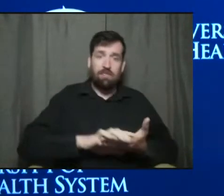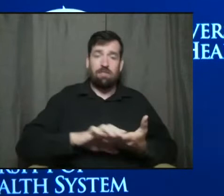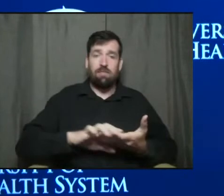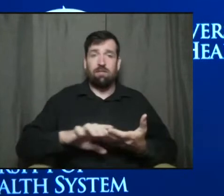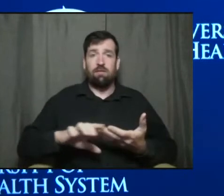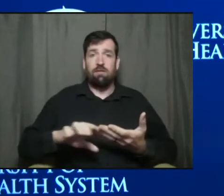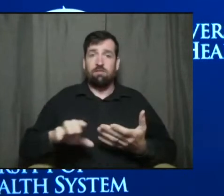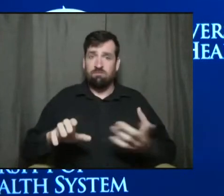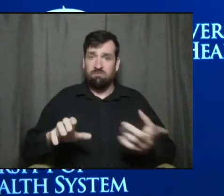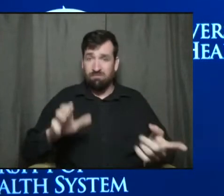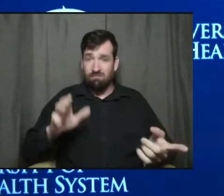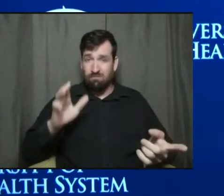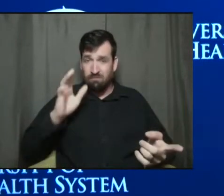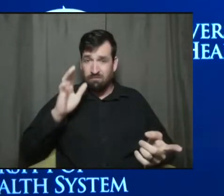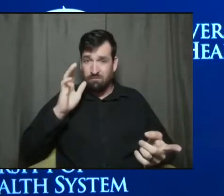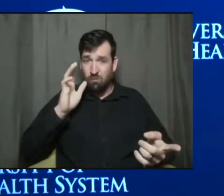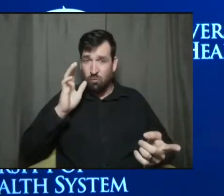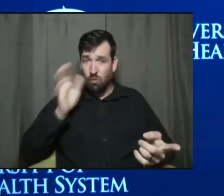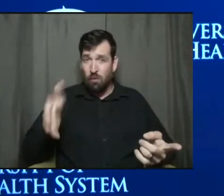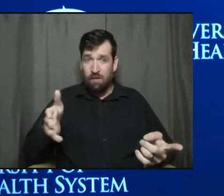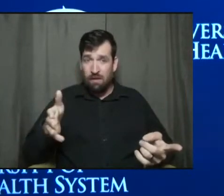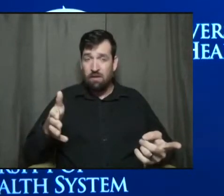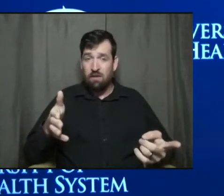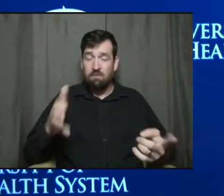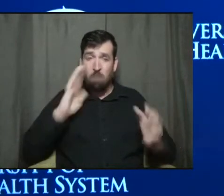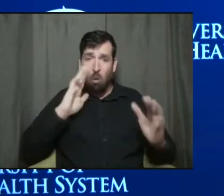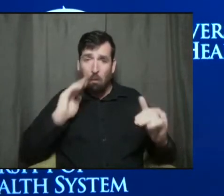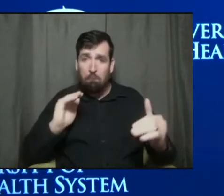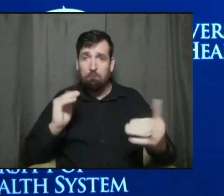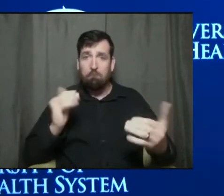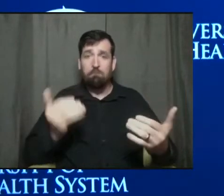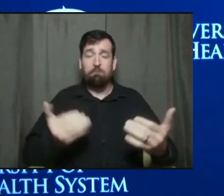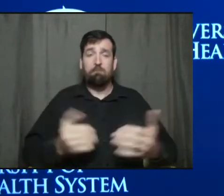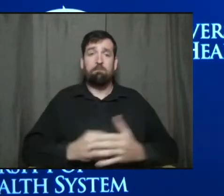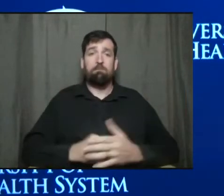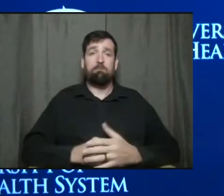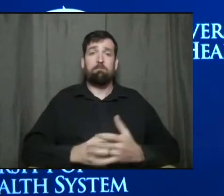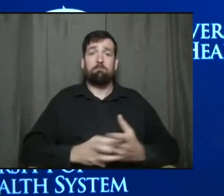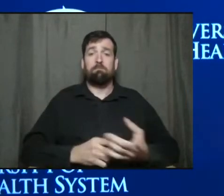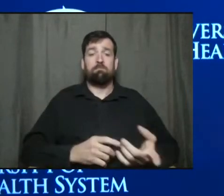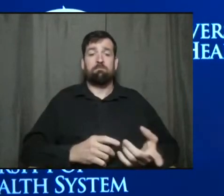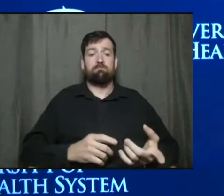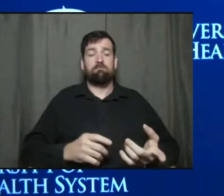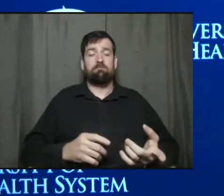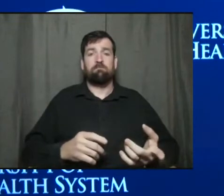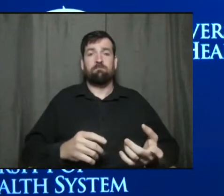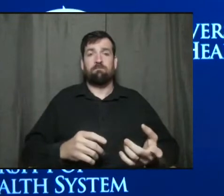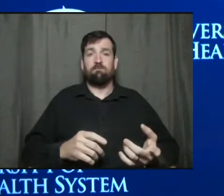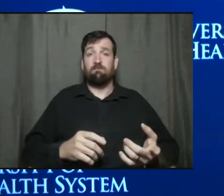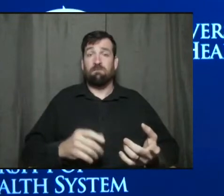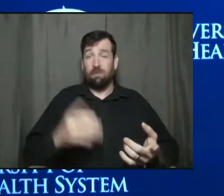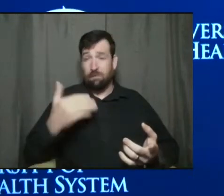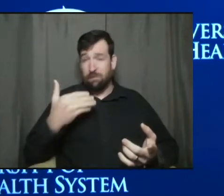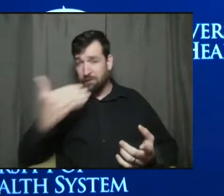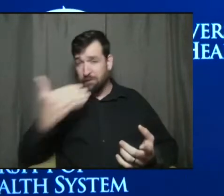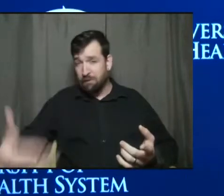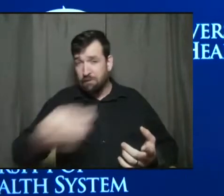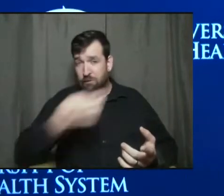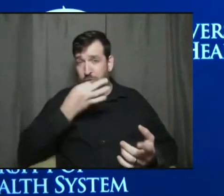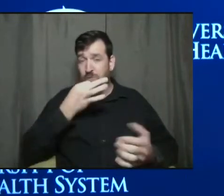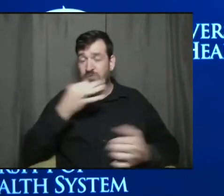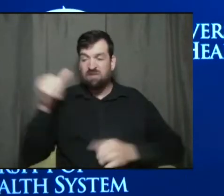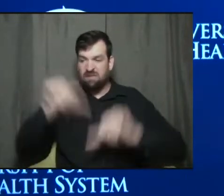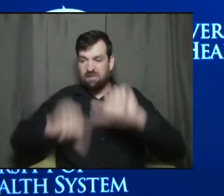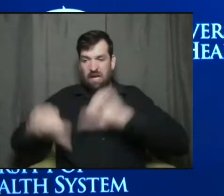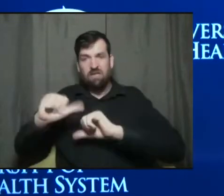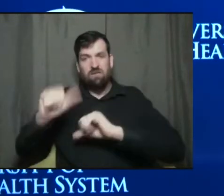be help, hope that is coming soon, and then the science that delivers it.